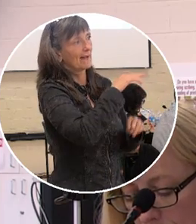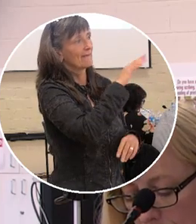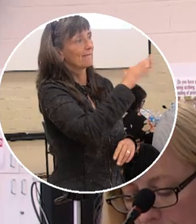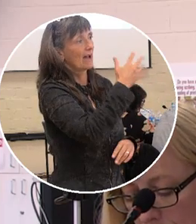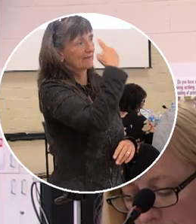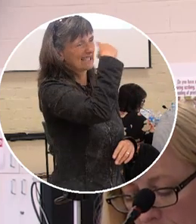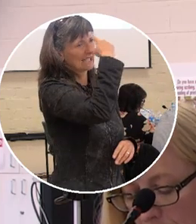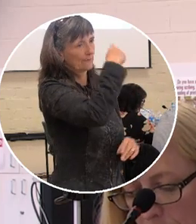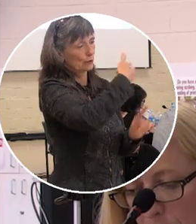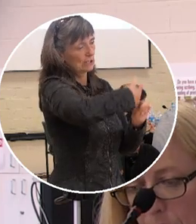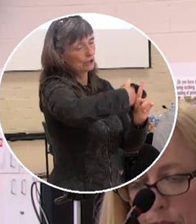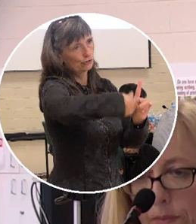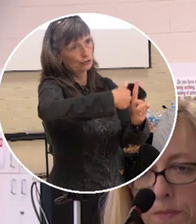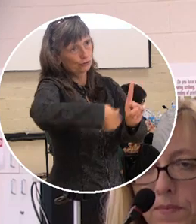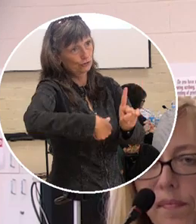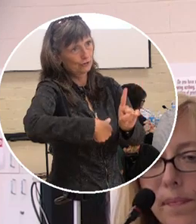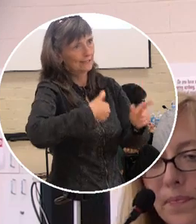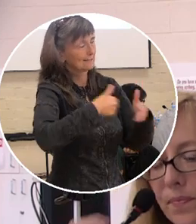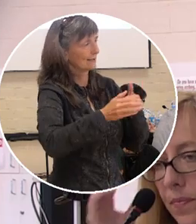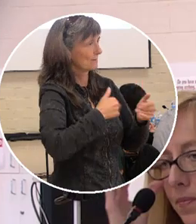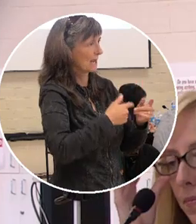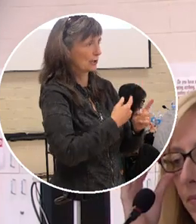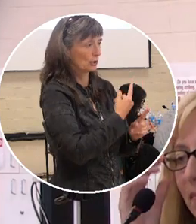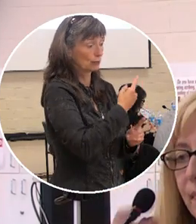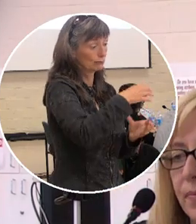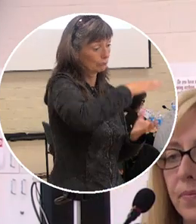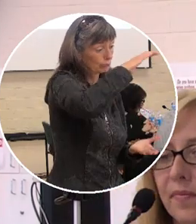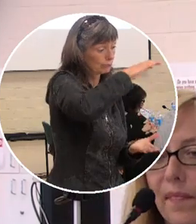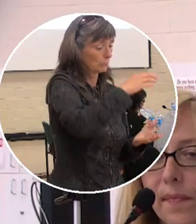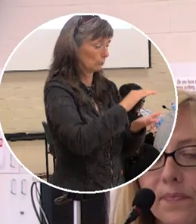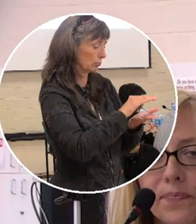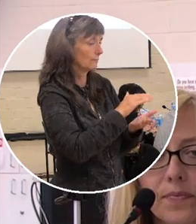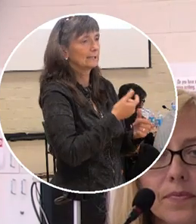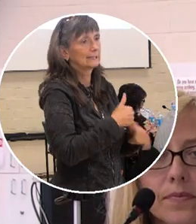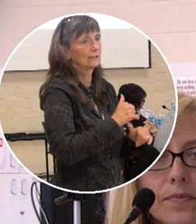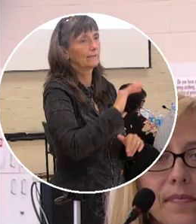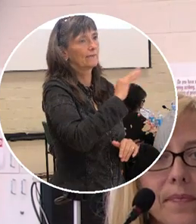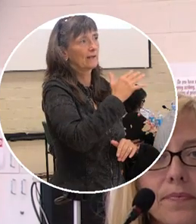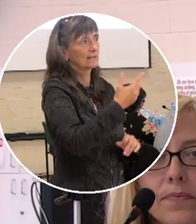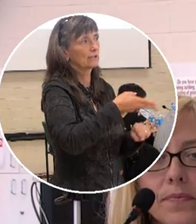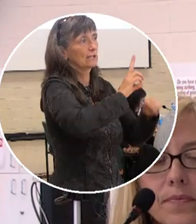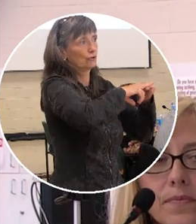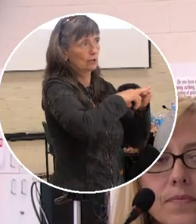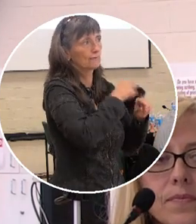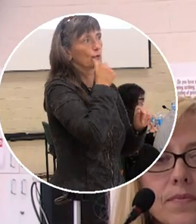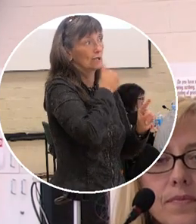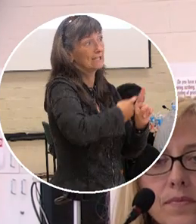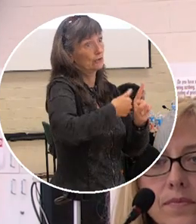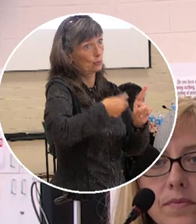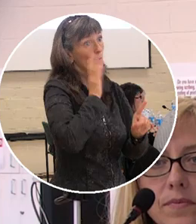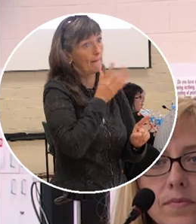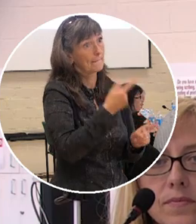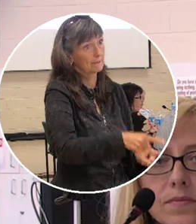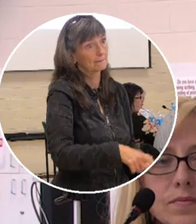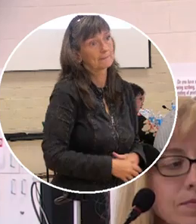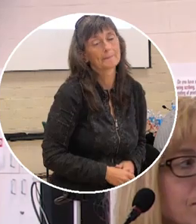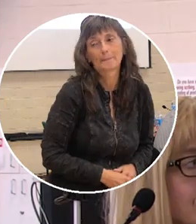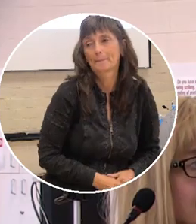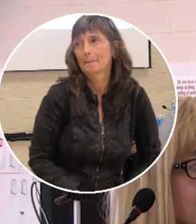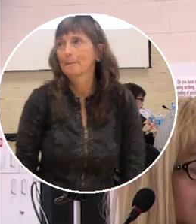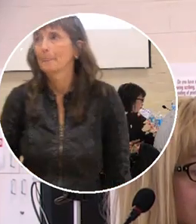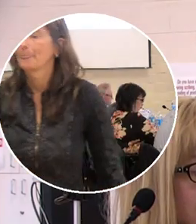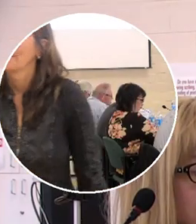per unit, whether you buy the 250 mil or the 500 mil, right? That's not a concern.